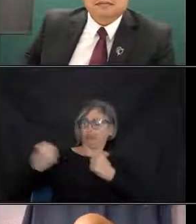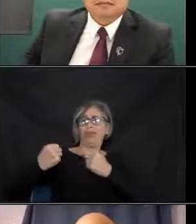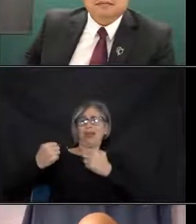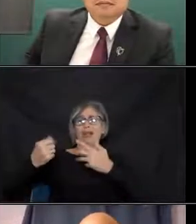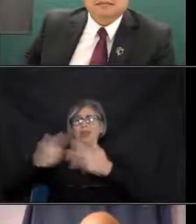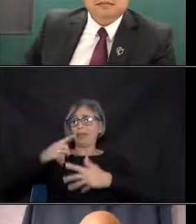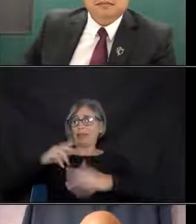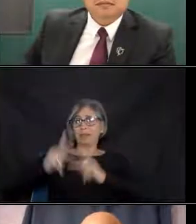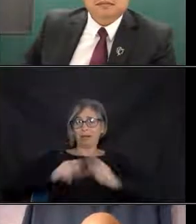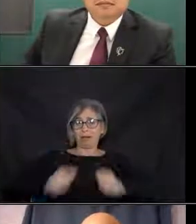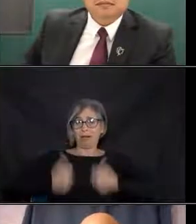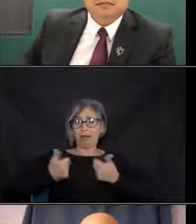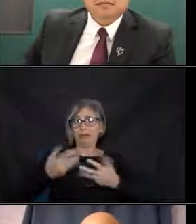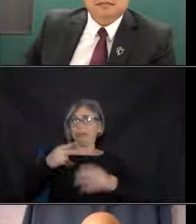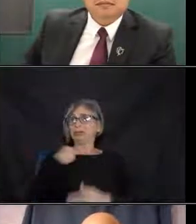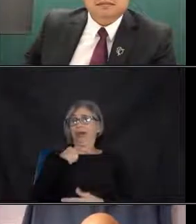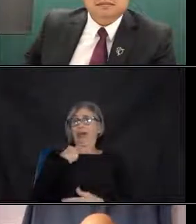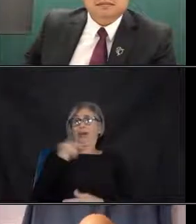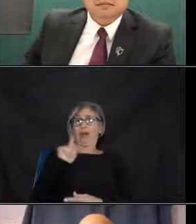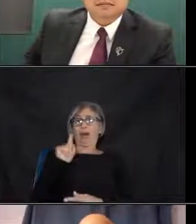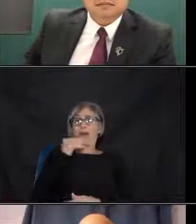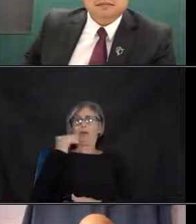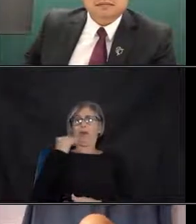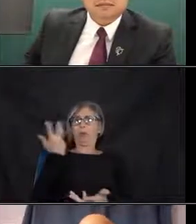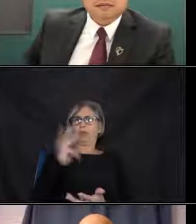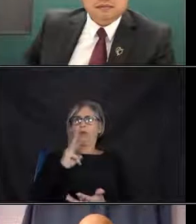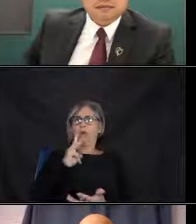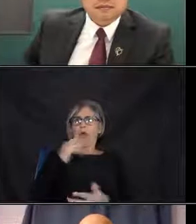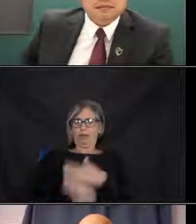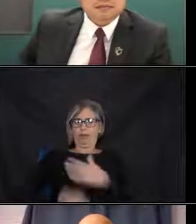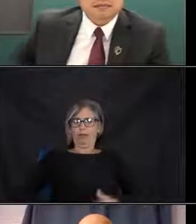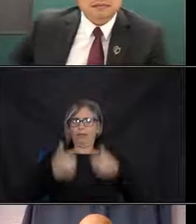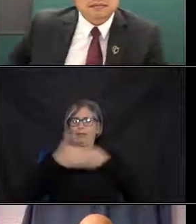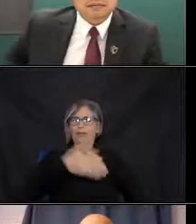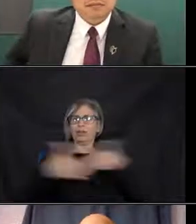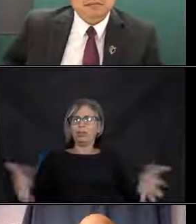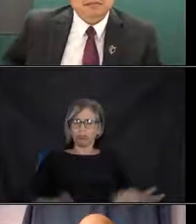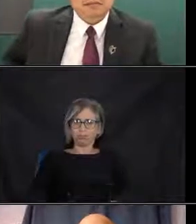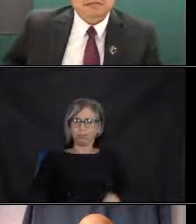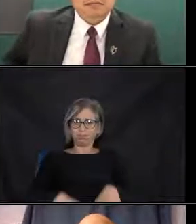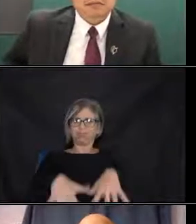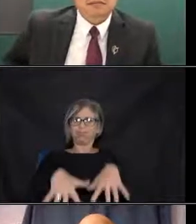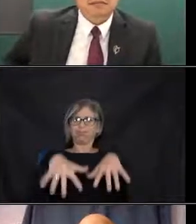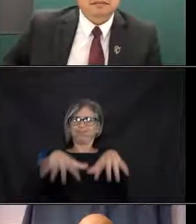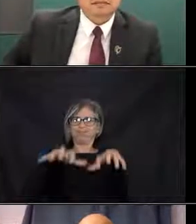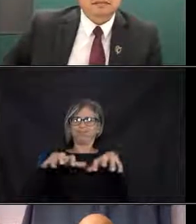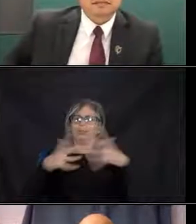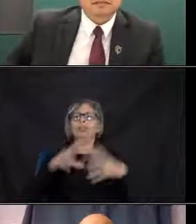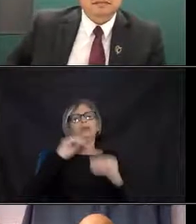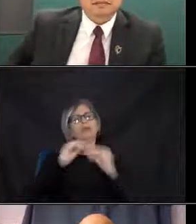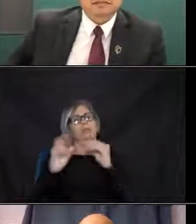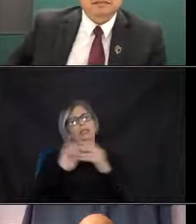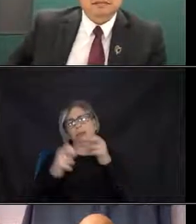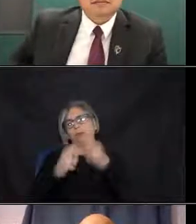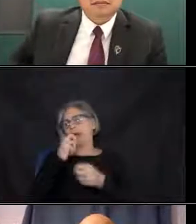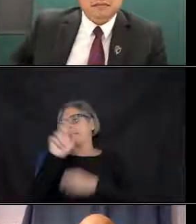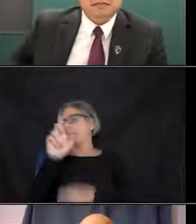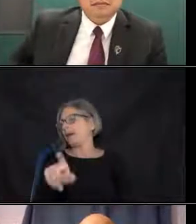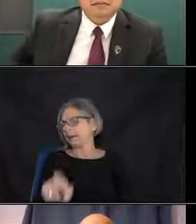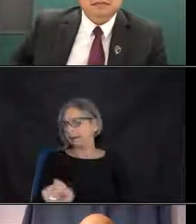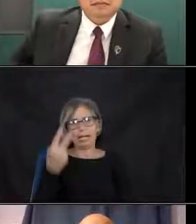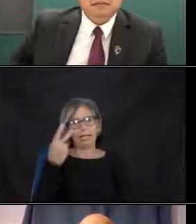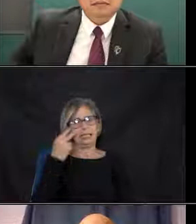they end up getting stranded in their homes, water coming into their living rooms. We need to really fix this problem. So this is something that I see